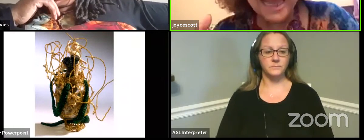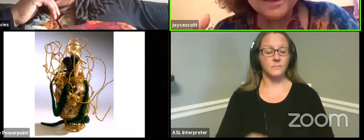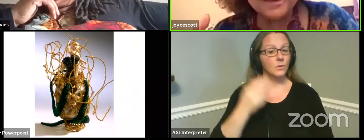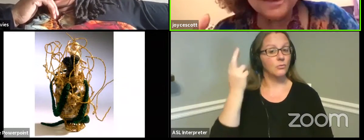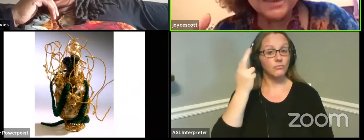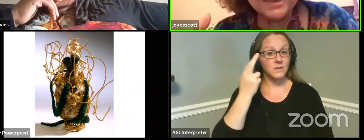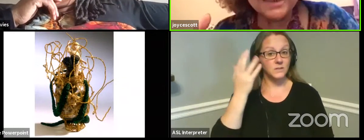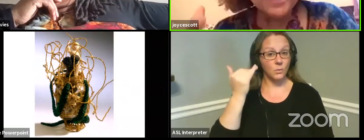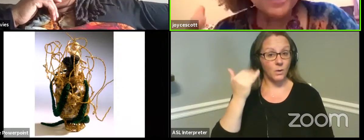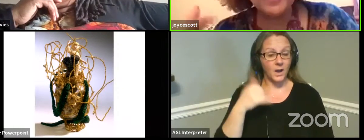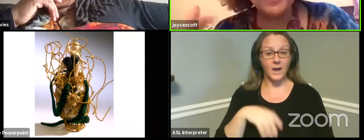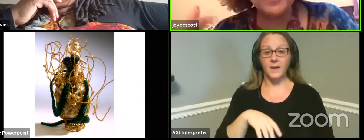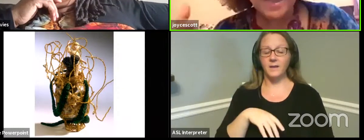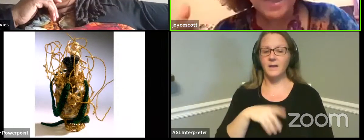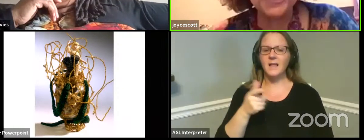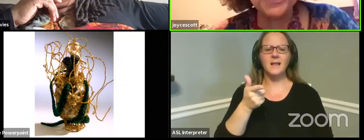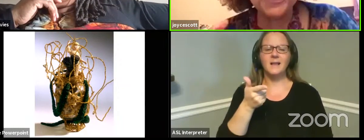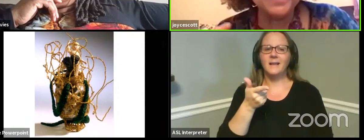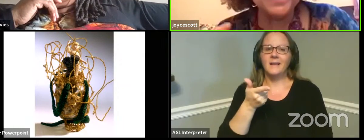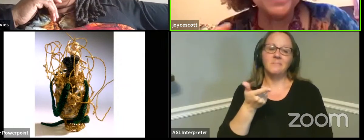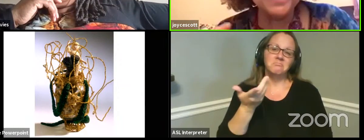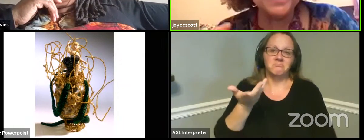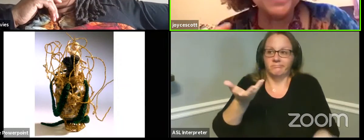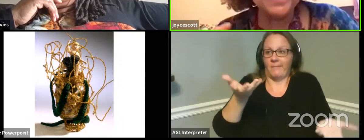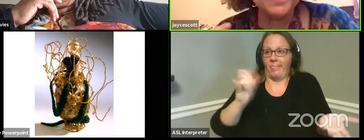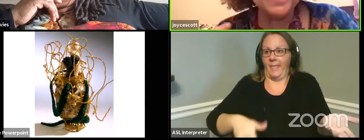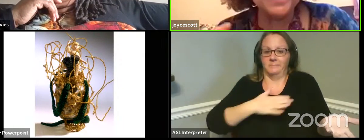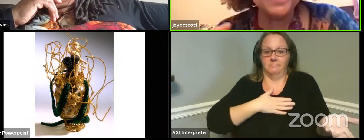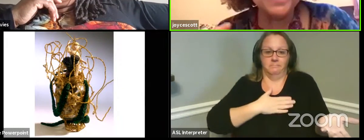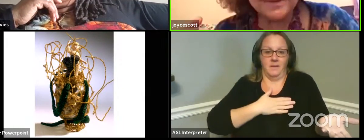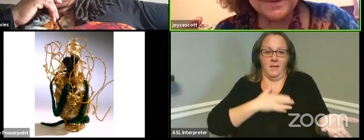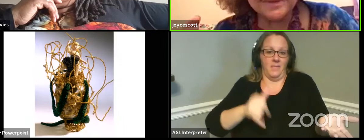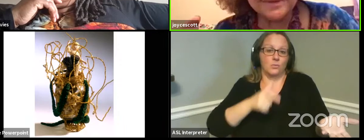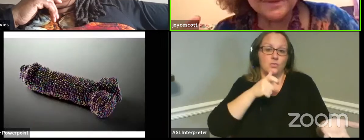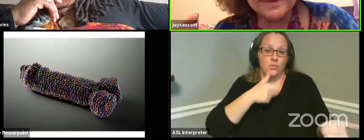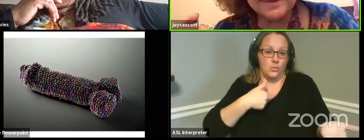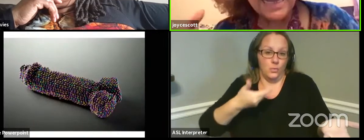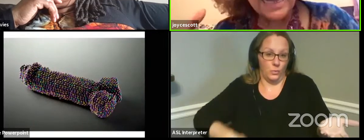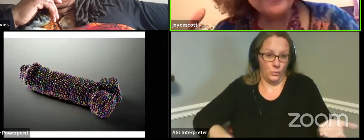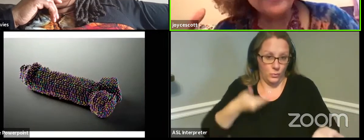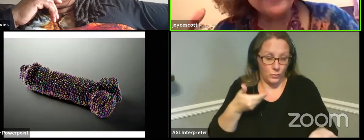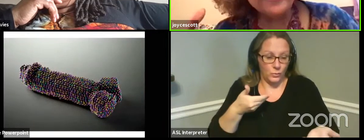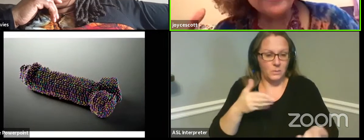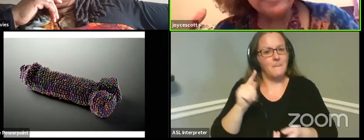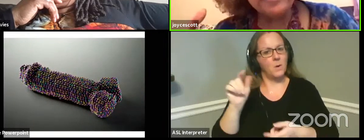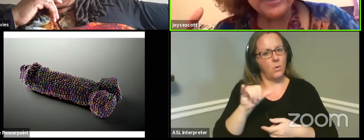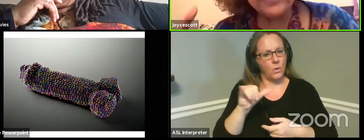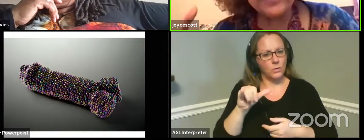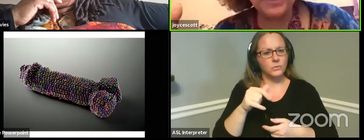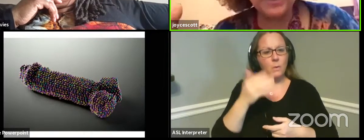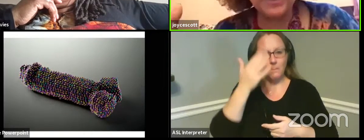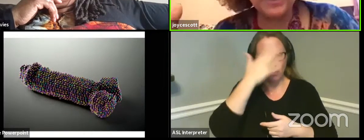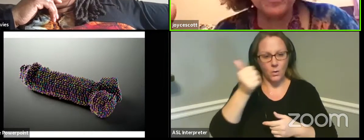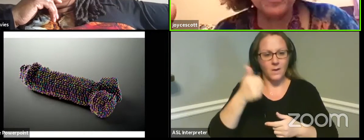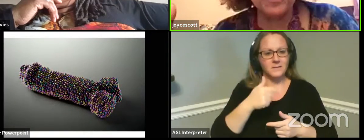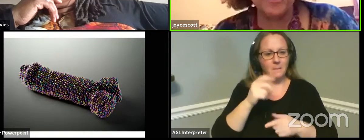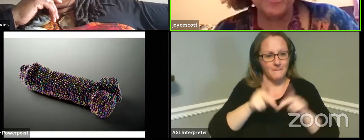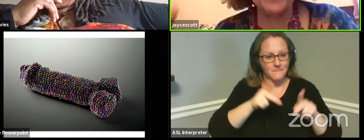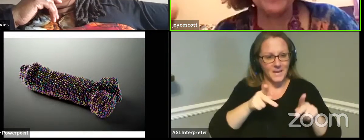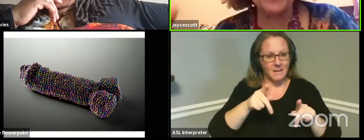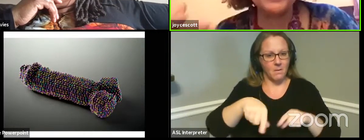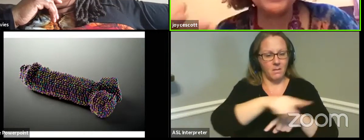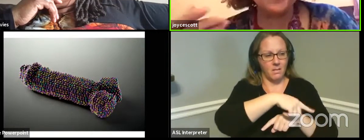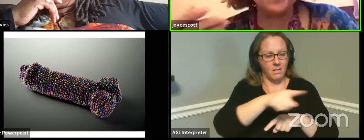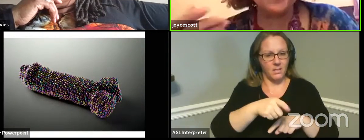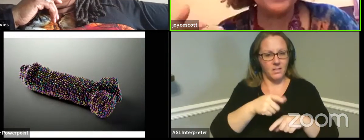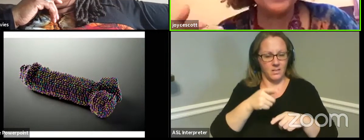that, it's not just because I'm that kind of person. Next. I do it because of the people whose shoulders